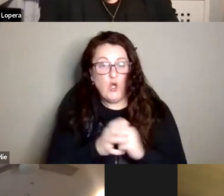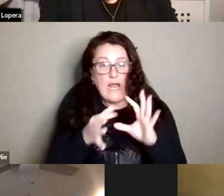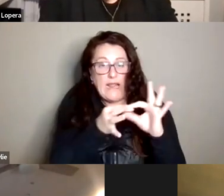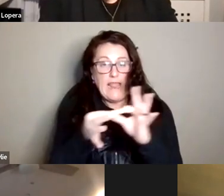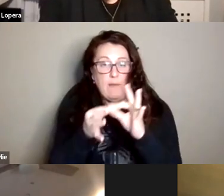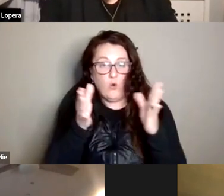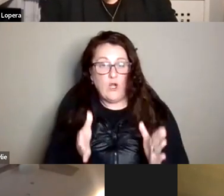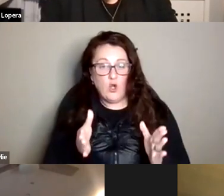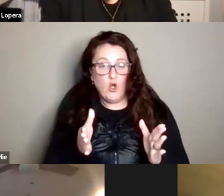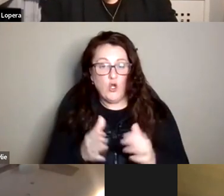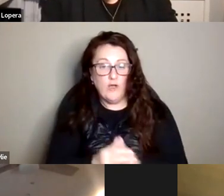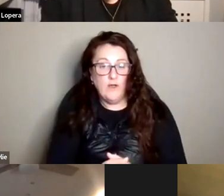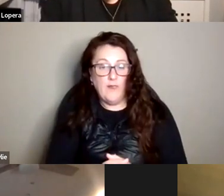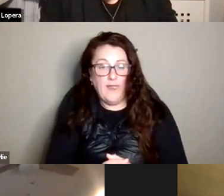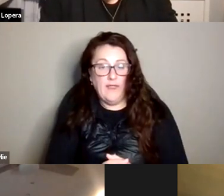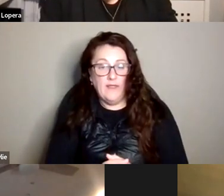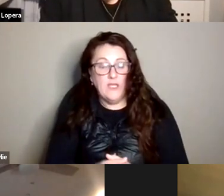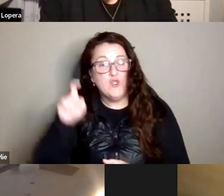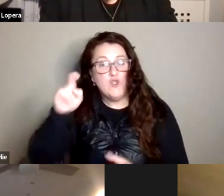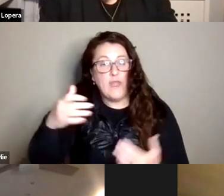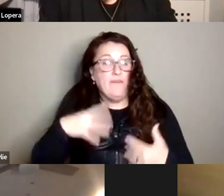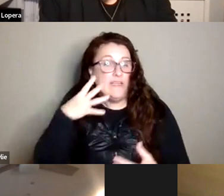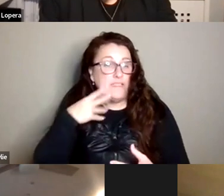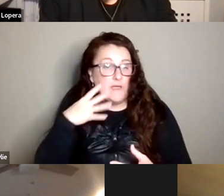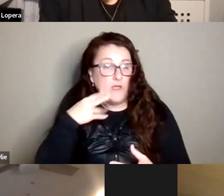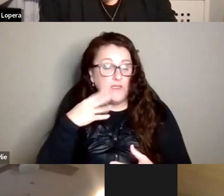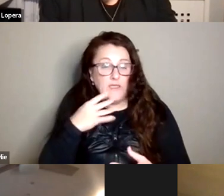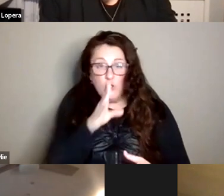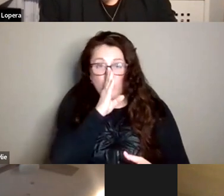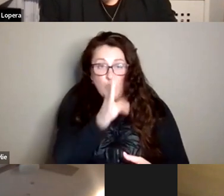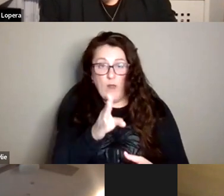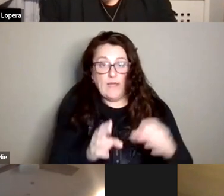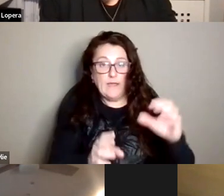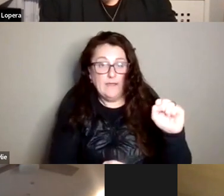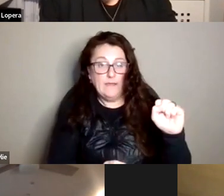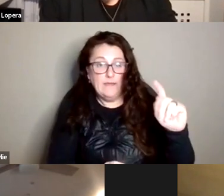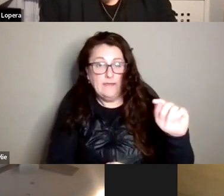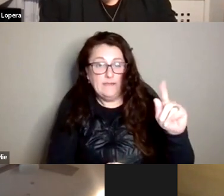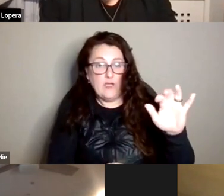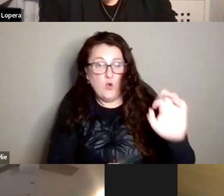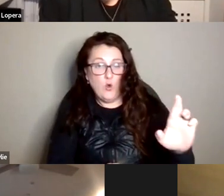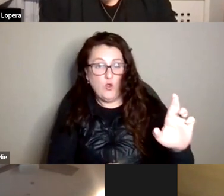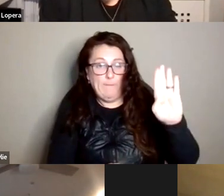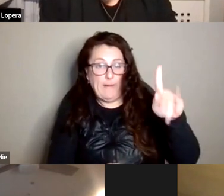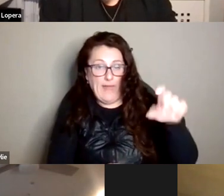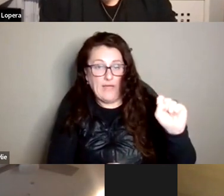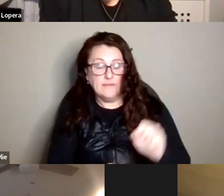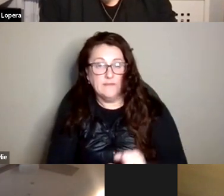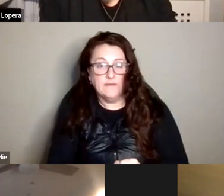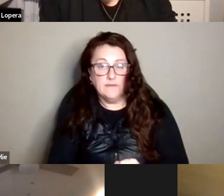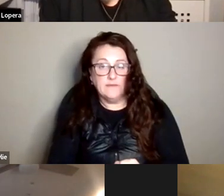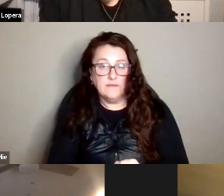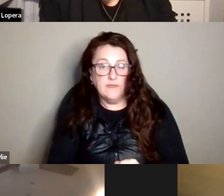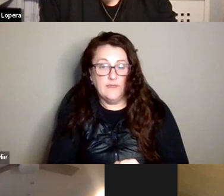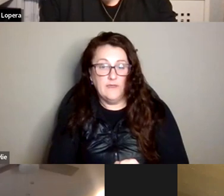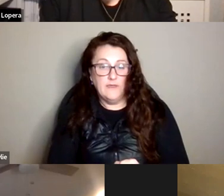collaborator. They should have experience as a direct stakeholder in Boston Public Schools and have